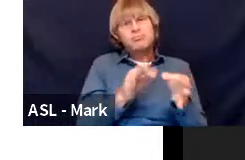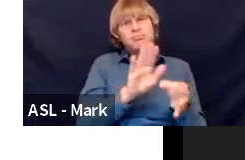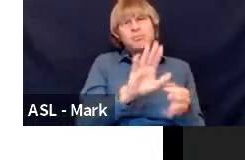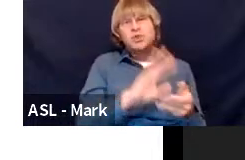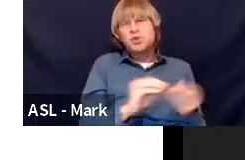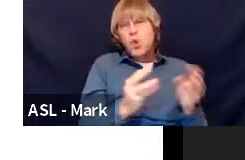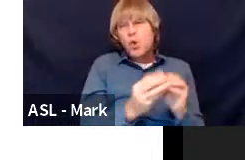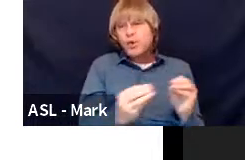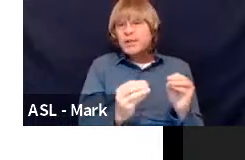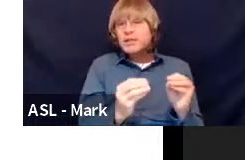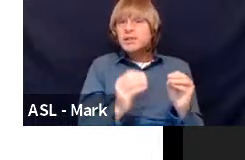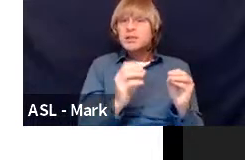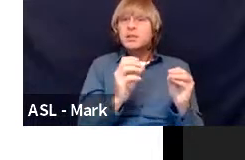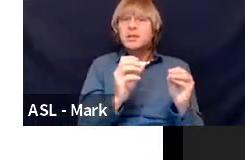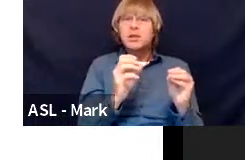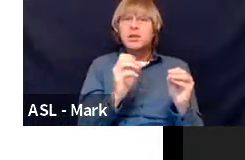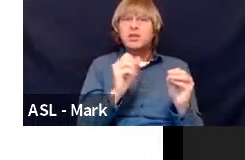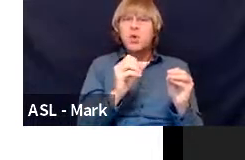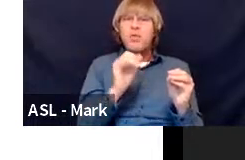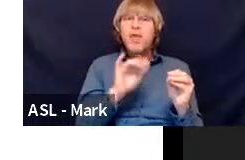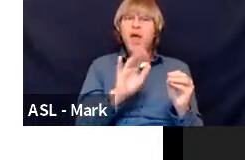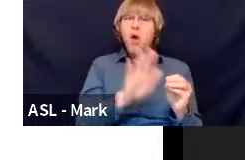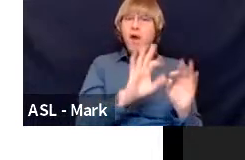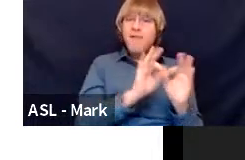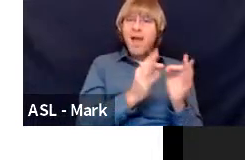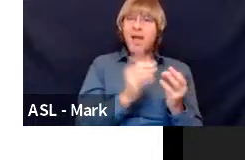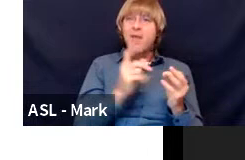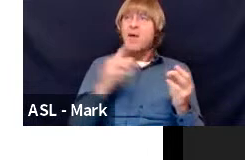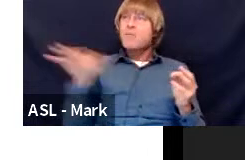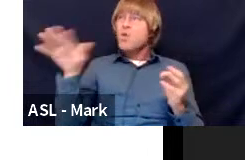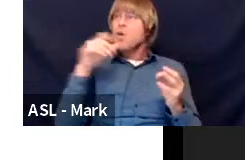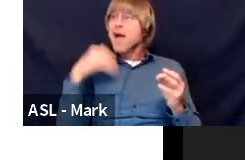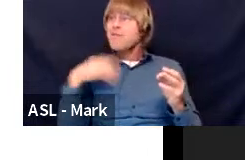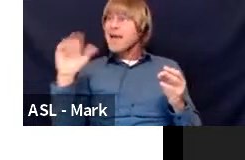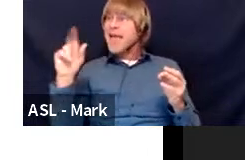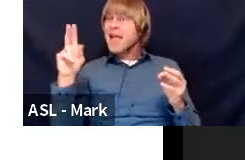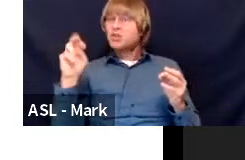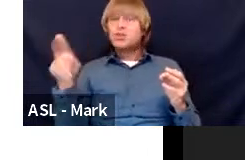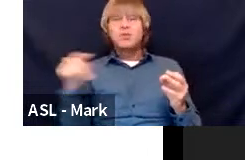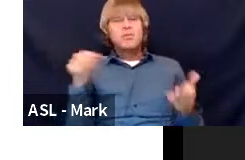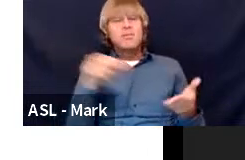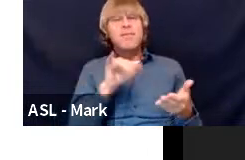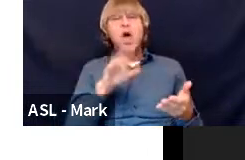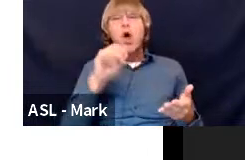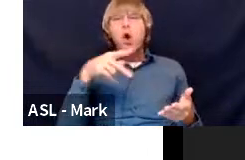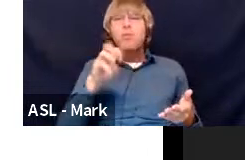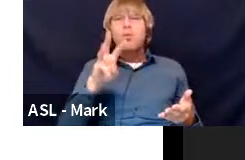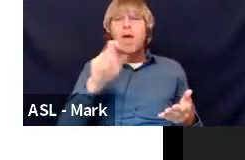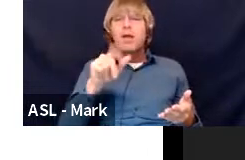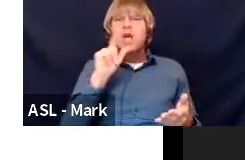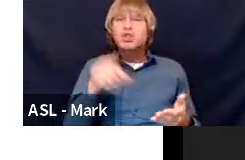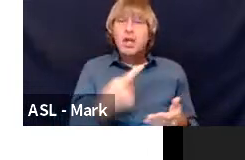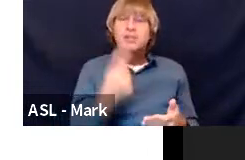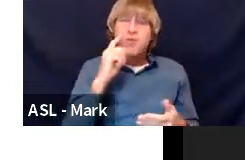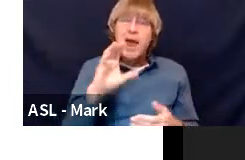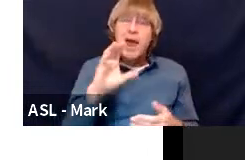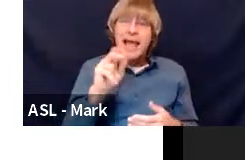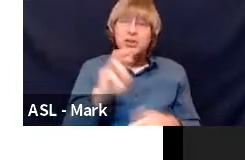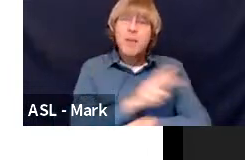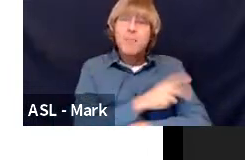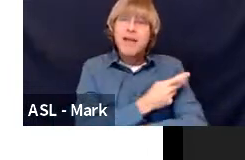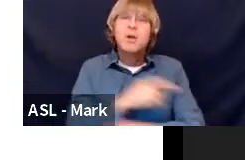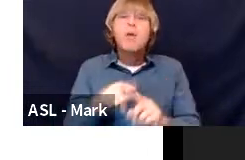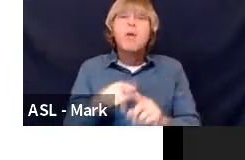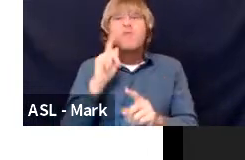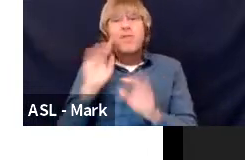story, just so that the loved ones of people with cancer could know that Hopewell was not only just for cancer patients, but also